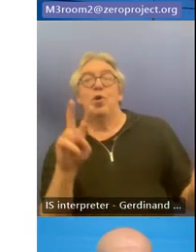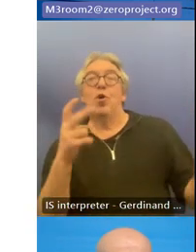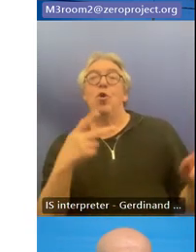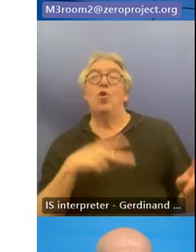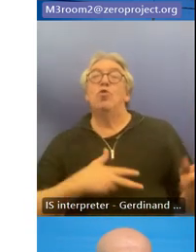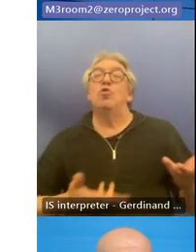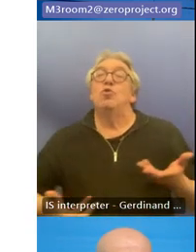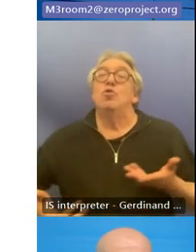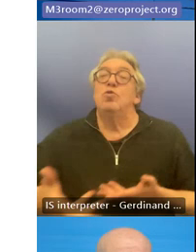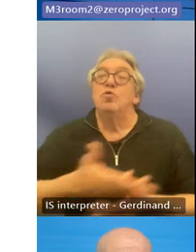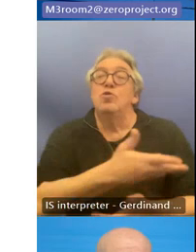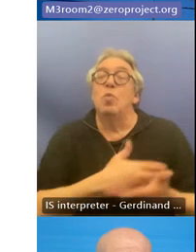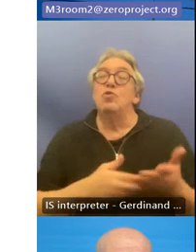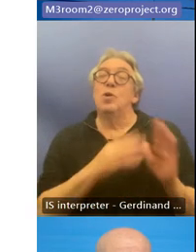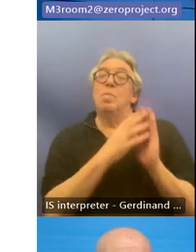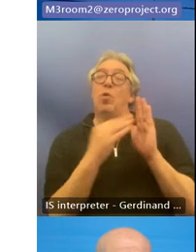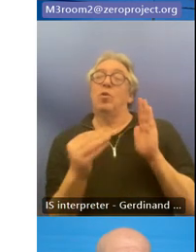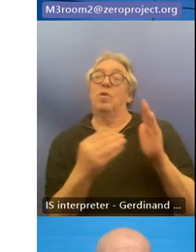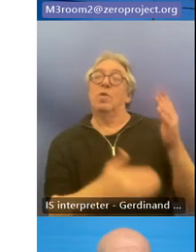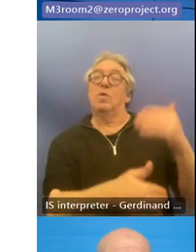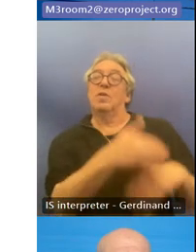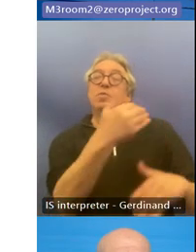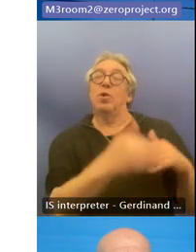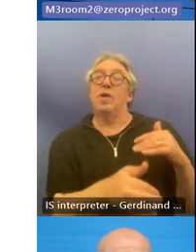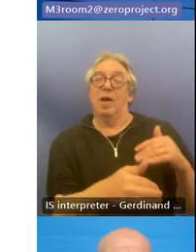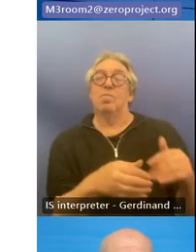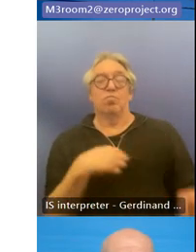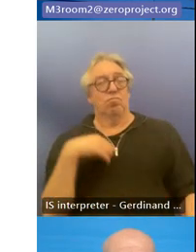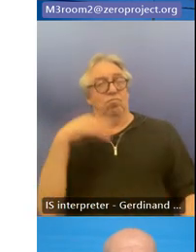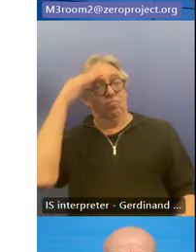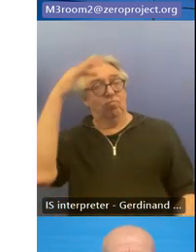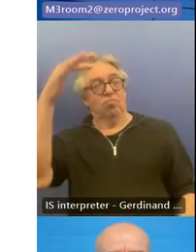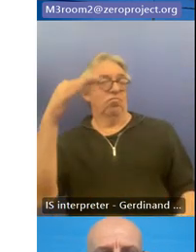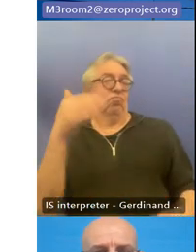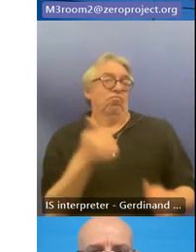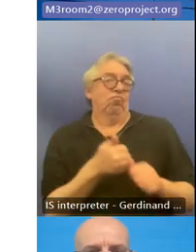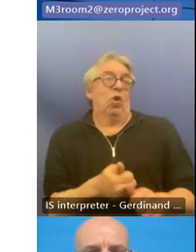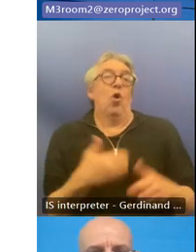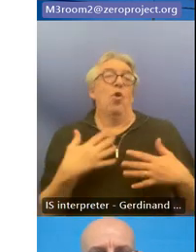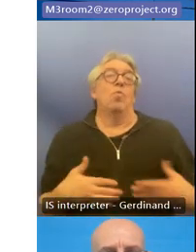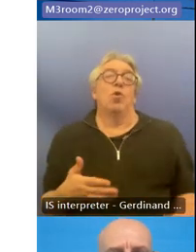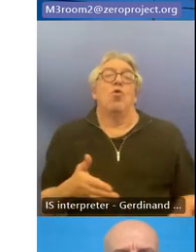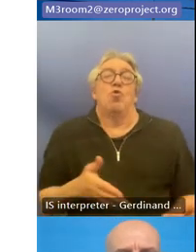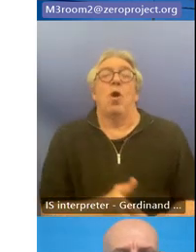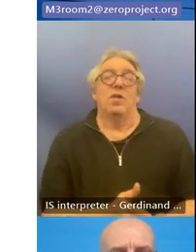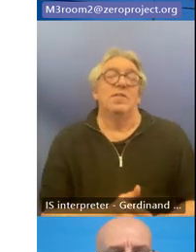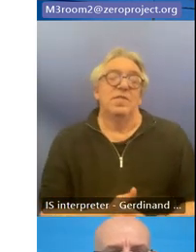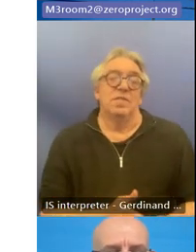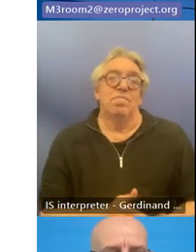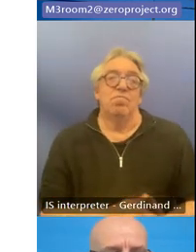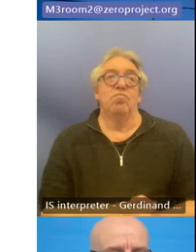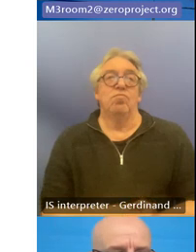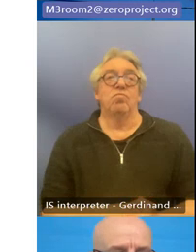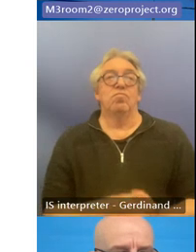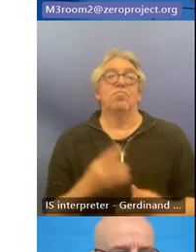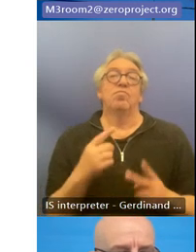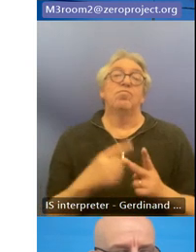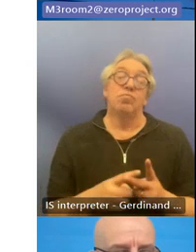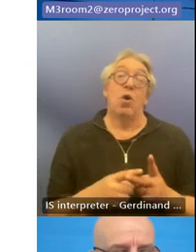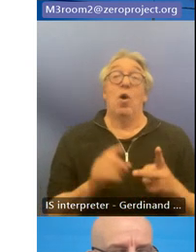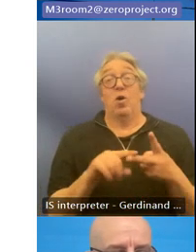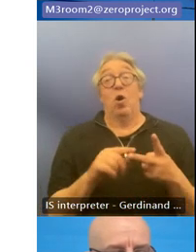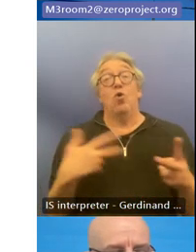accessibility environment, etc. And a human rights-based approach is is addition to social model of